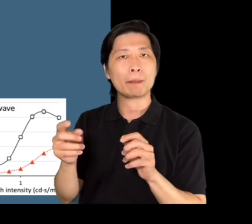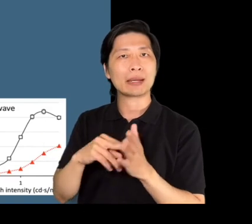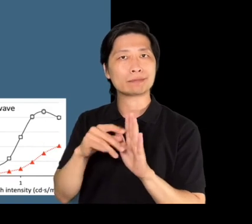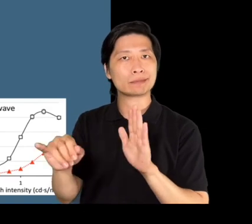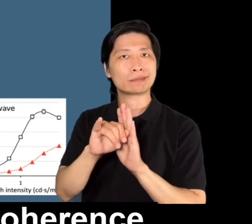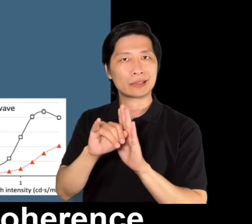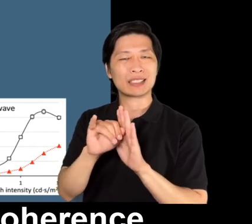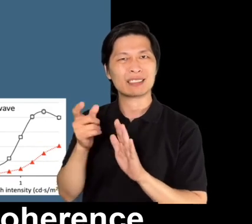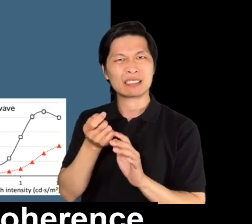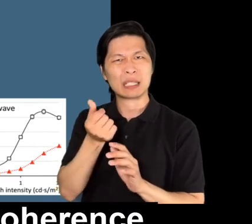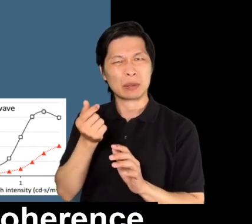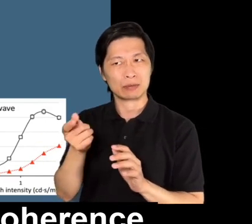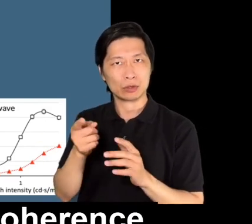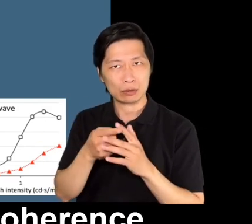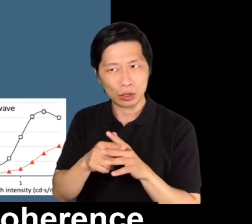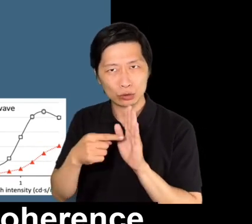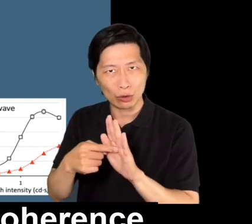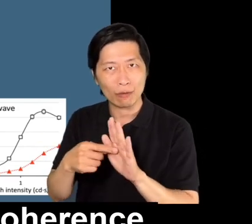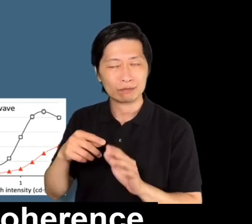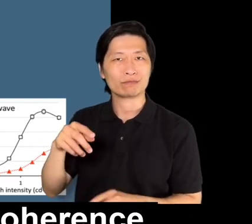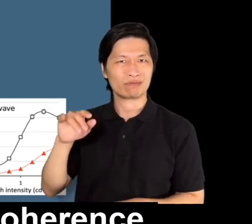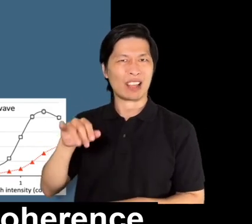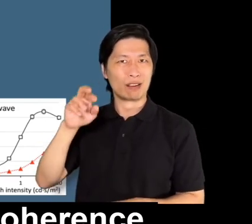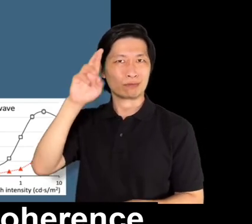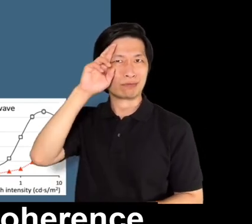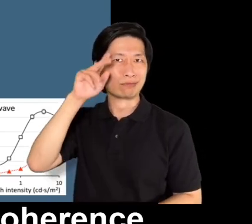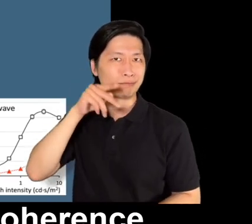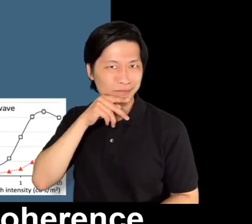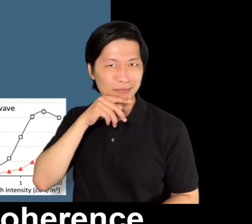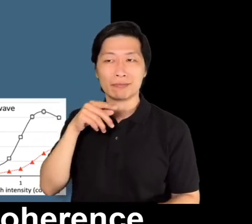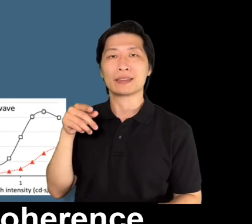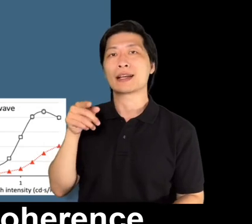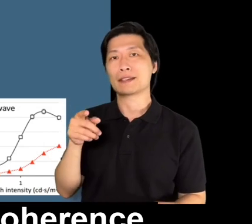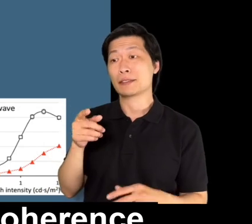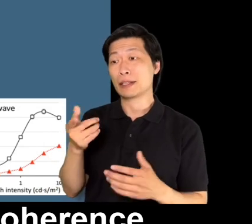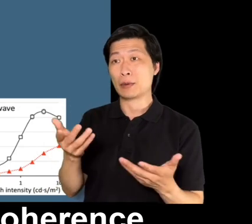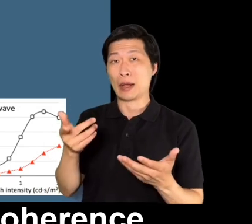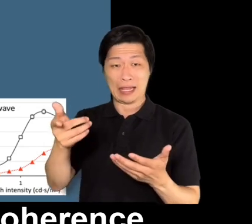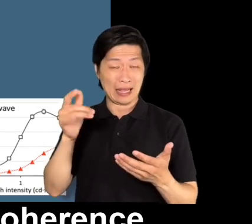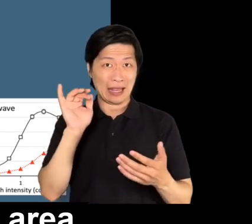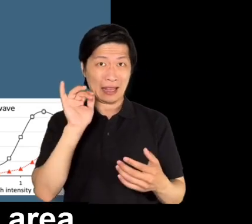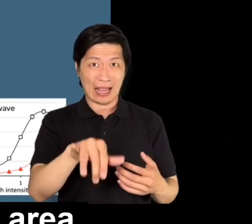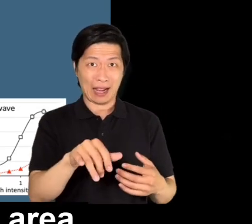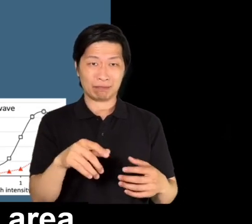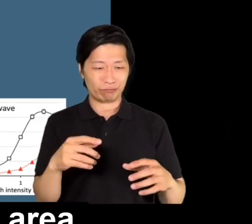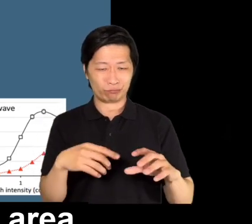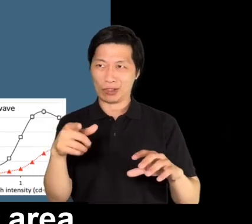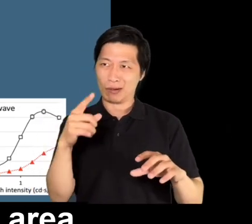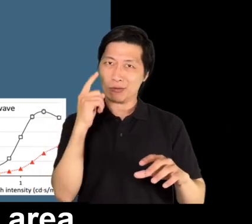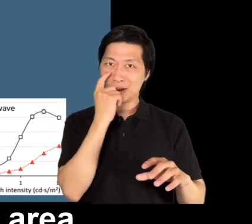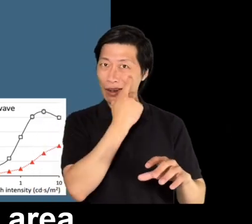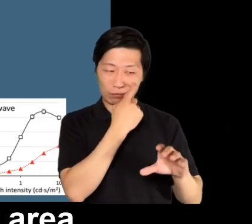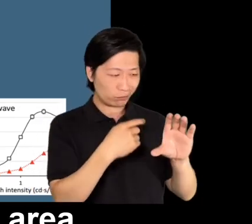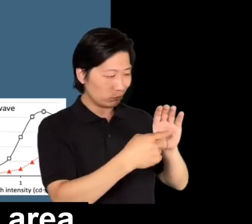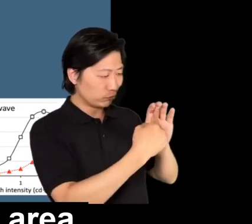tomography scan of the retina, and this is an area peripheral to the optic nerve. The portion, the half